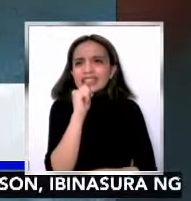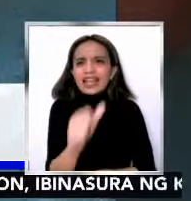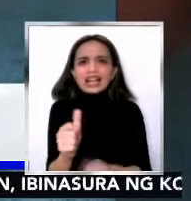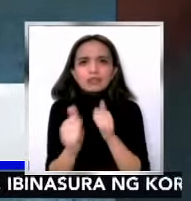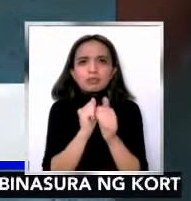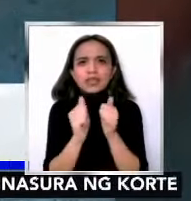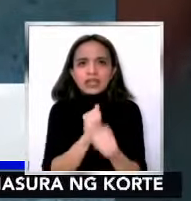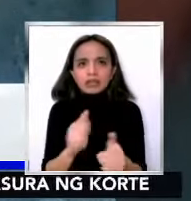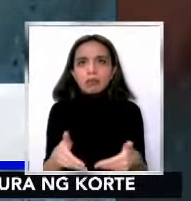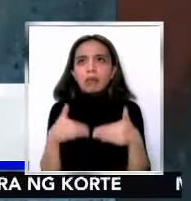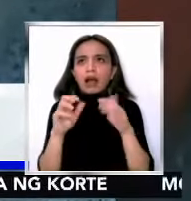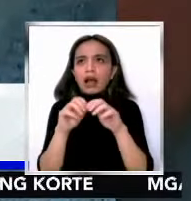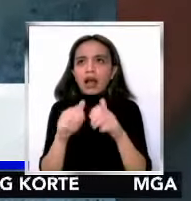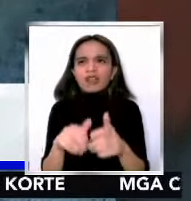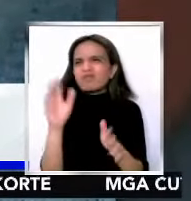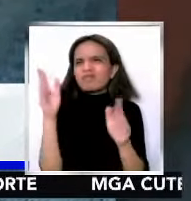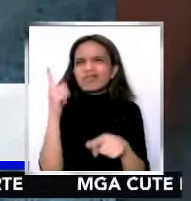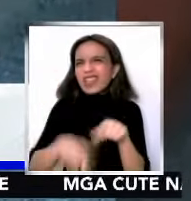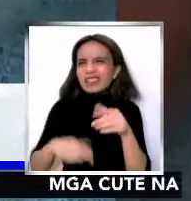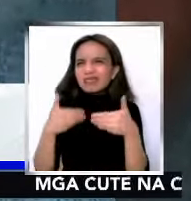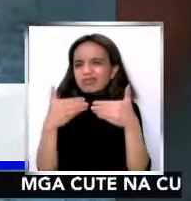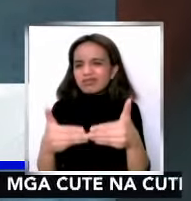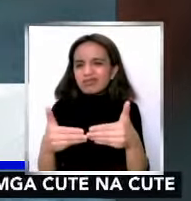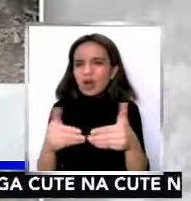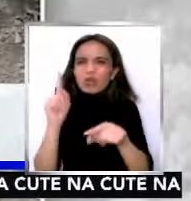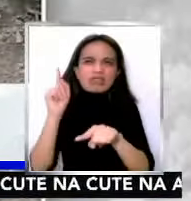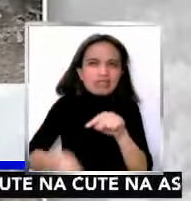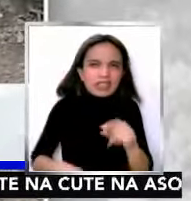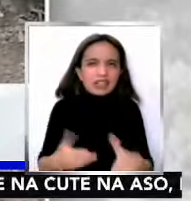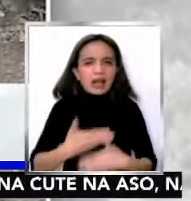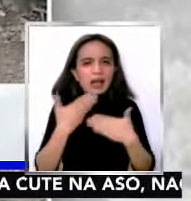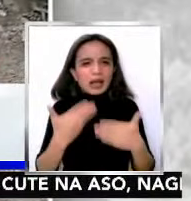and to live life happily that you ever deserve.